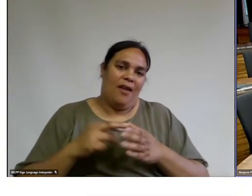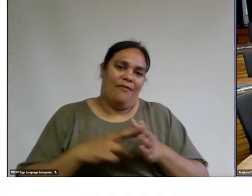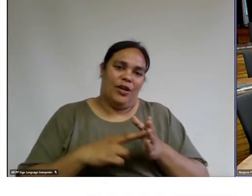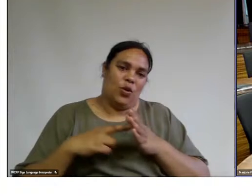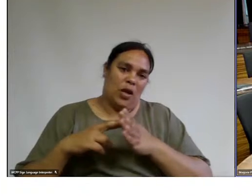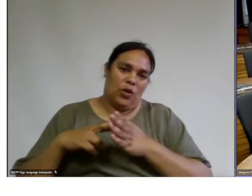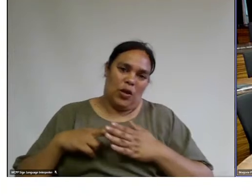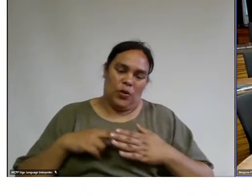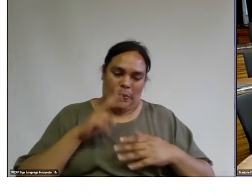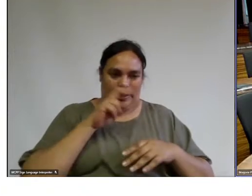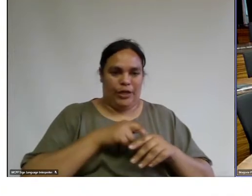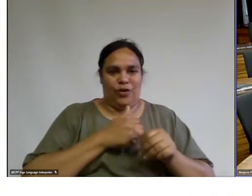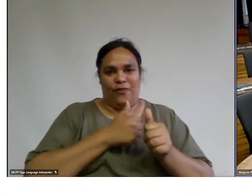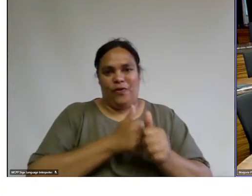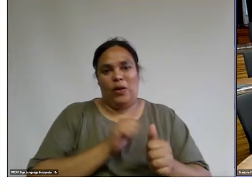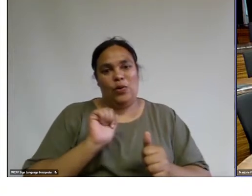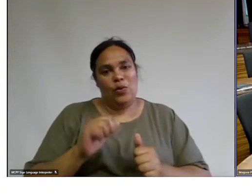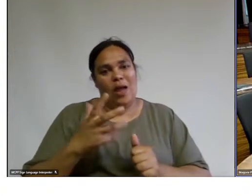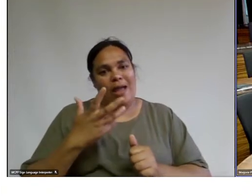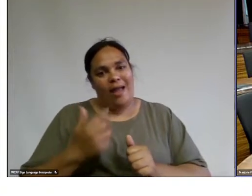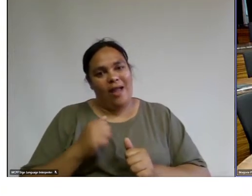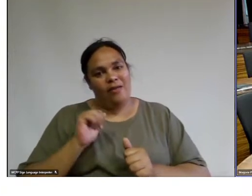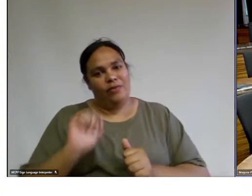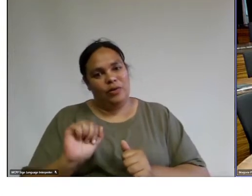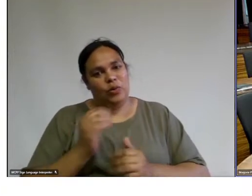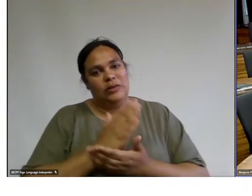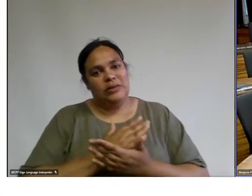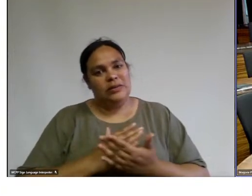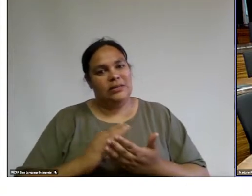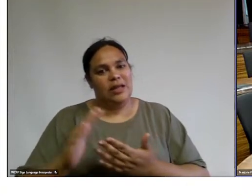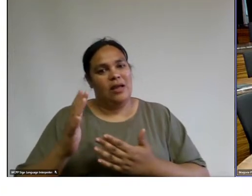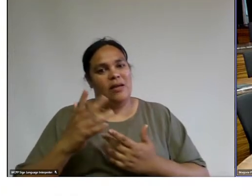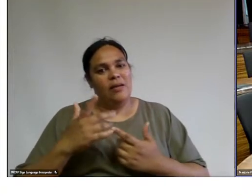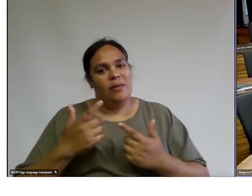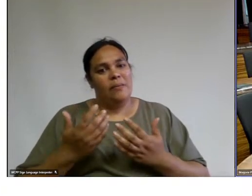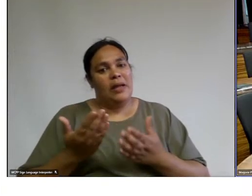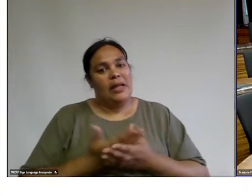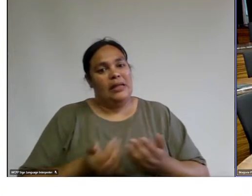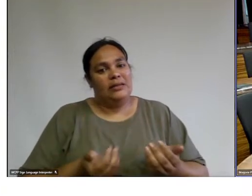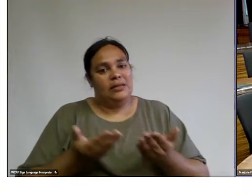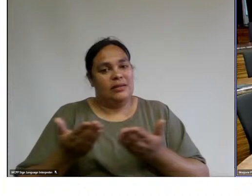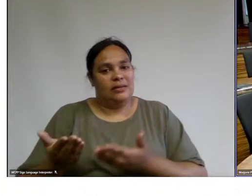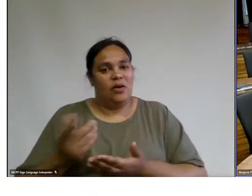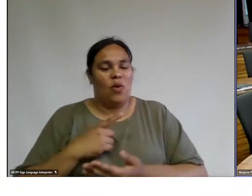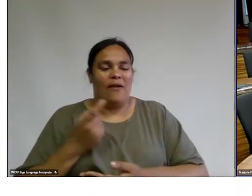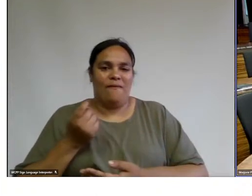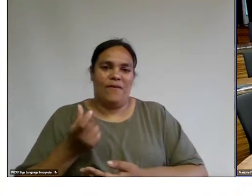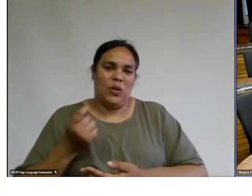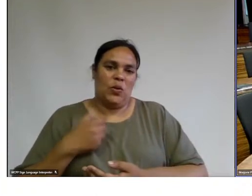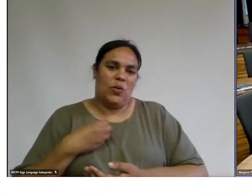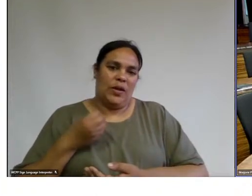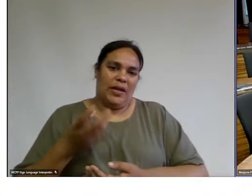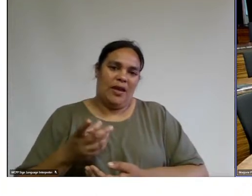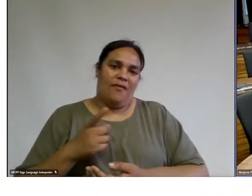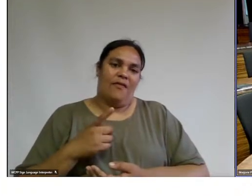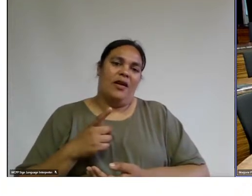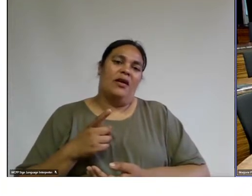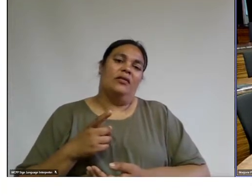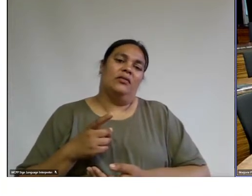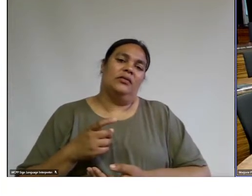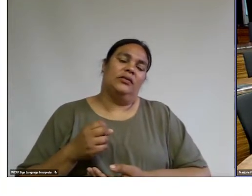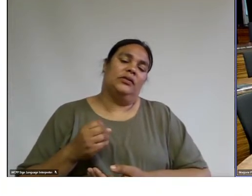have to comply with. We have submitted some of our cases to them, quite a few of them, percentage-wise,